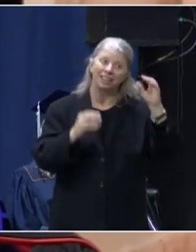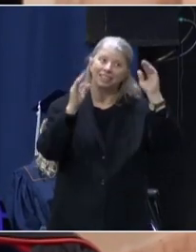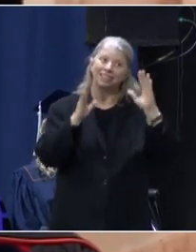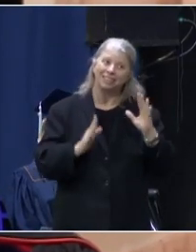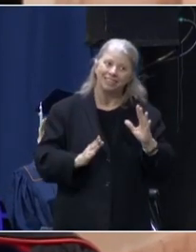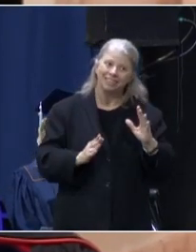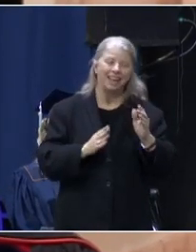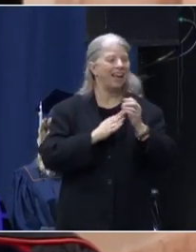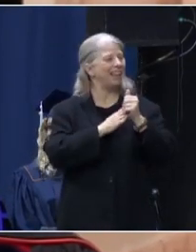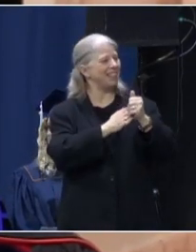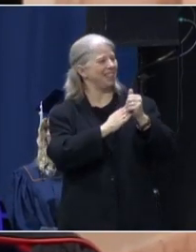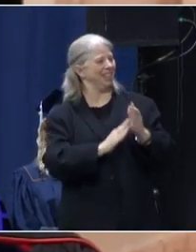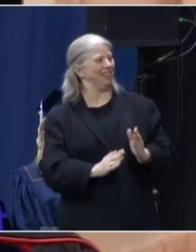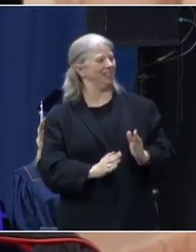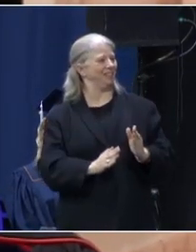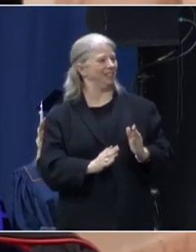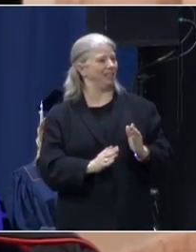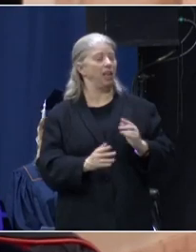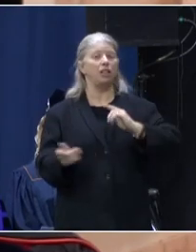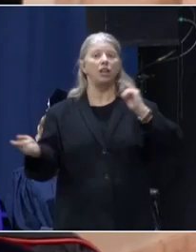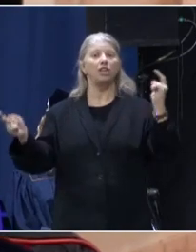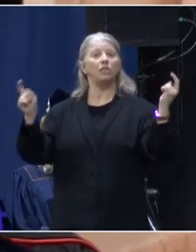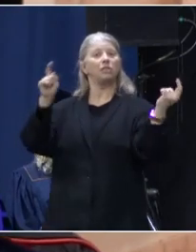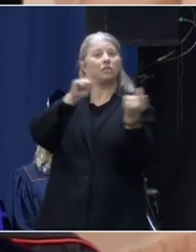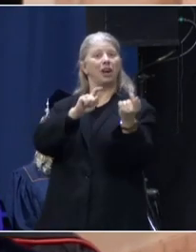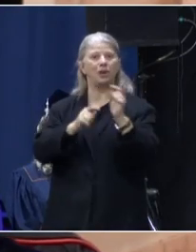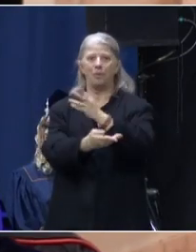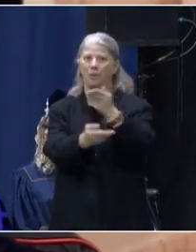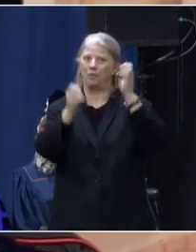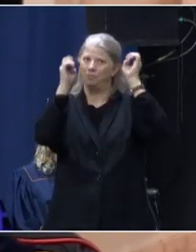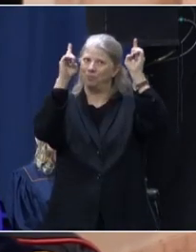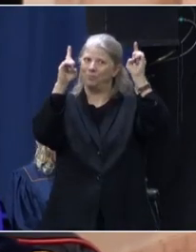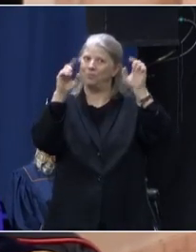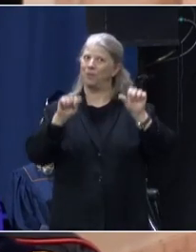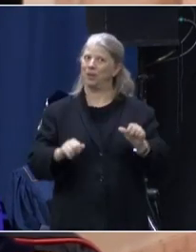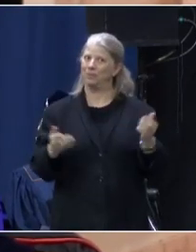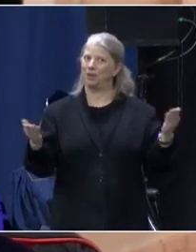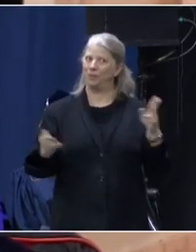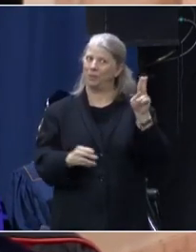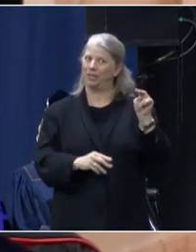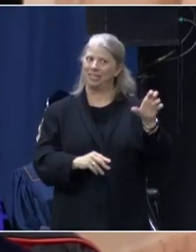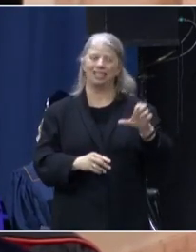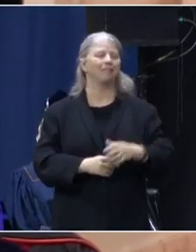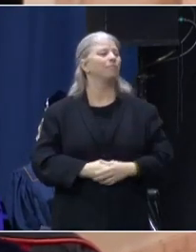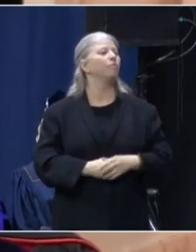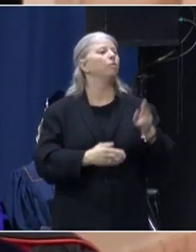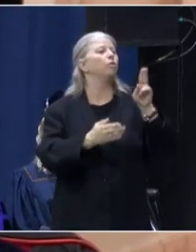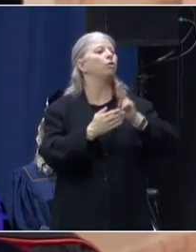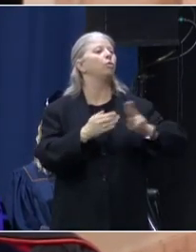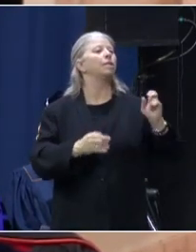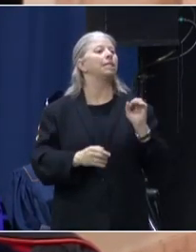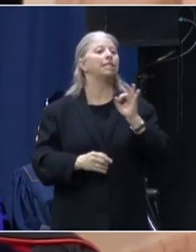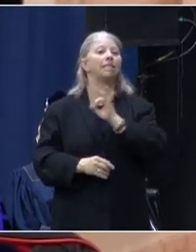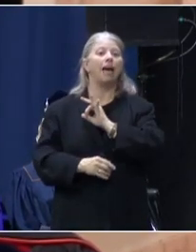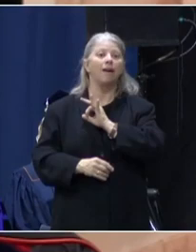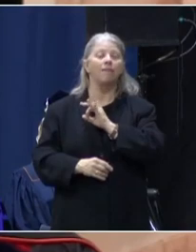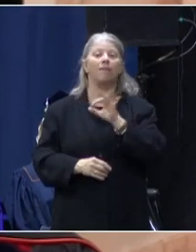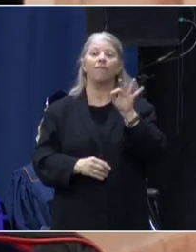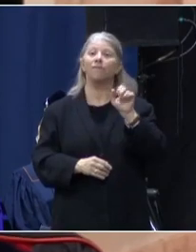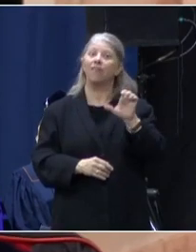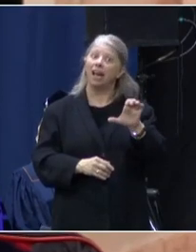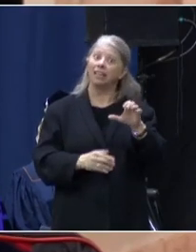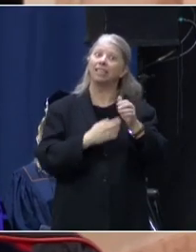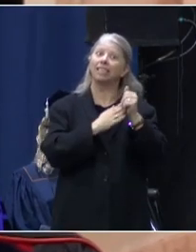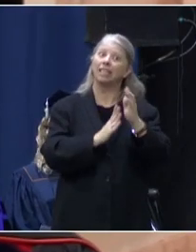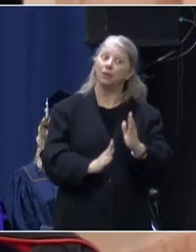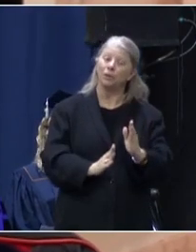university leaders who make transformative education possible at UNC. Will our university staff, faculty, and